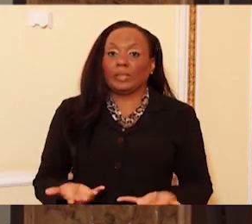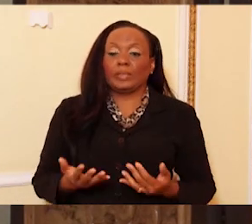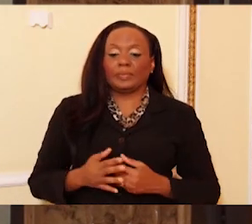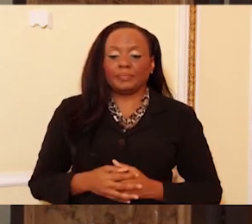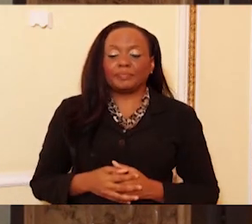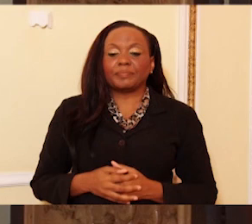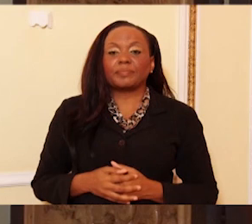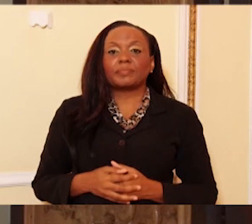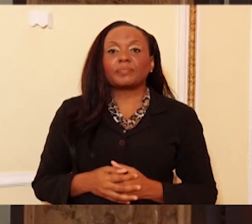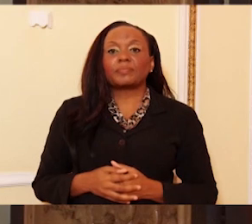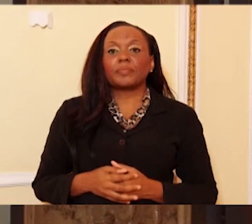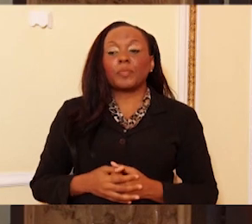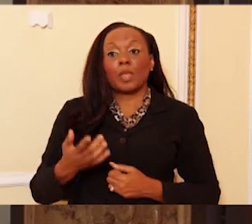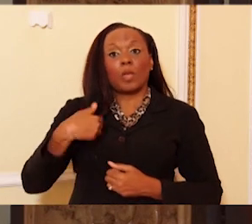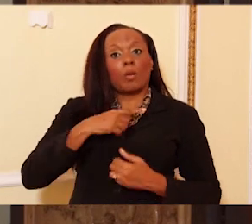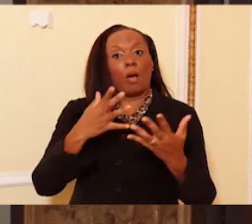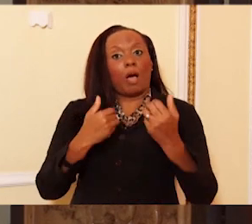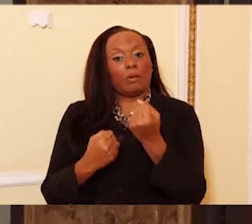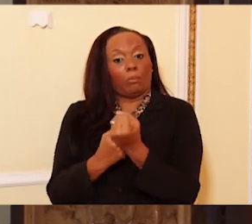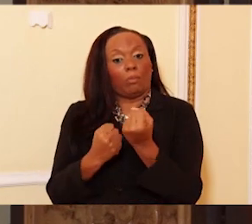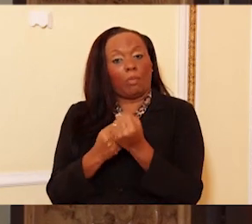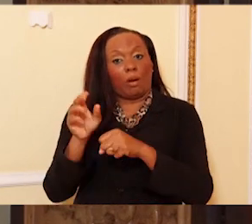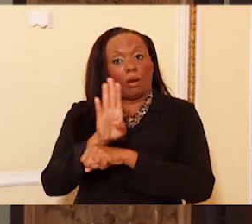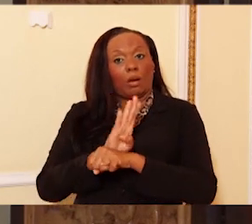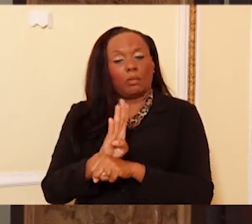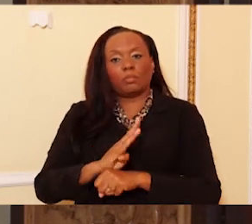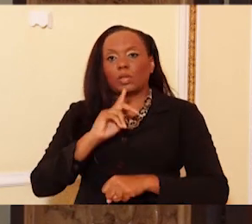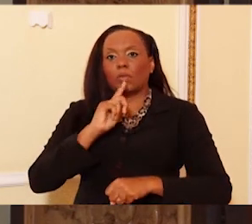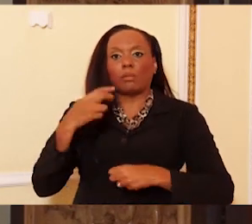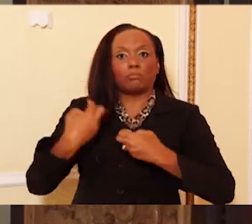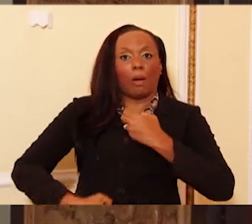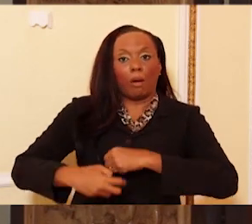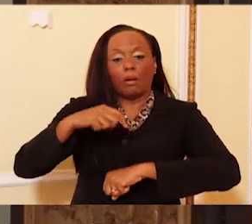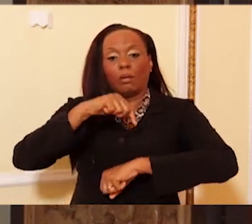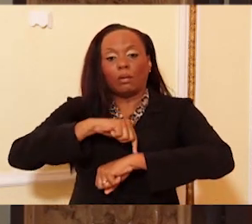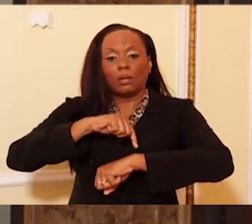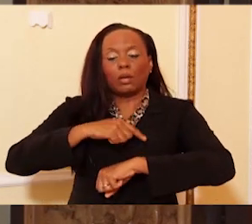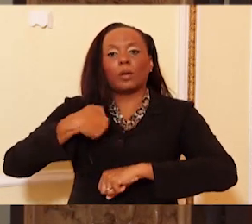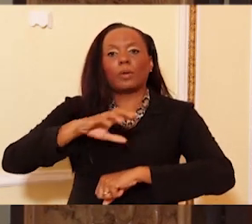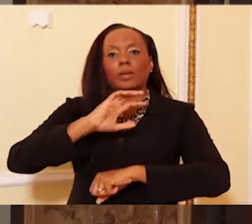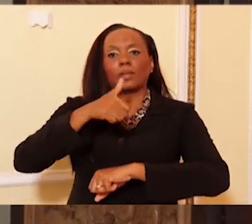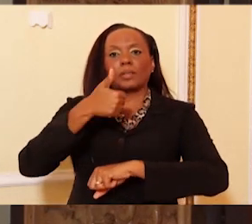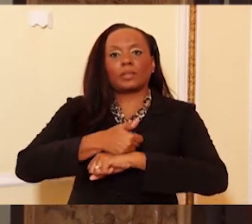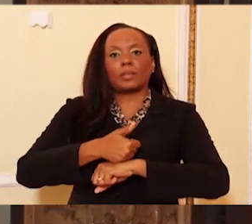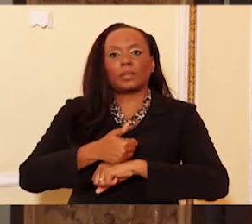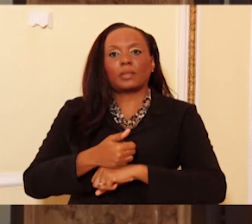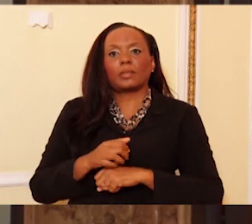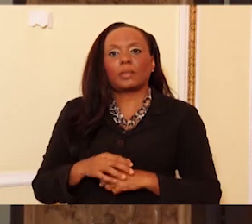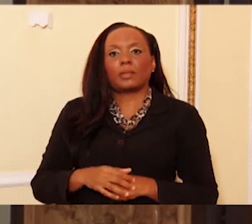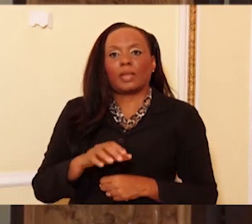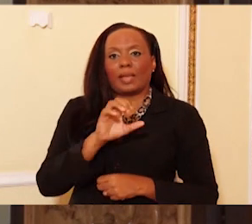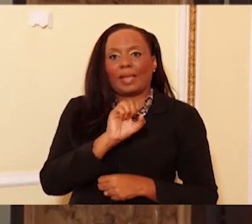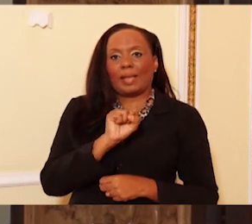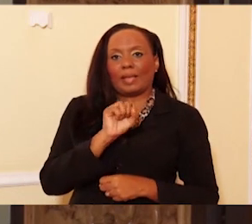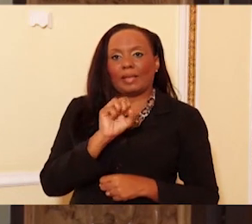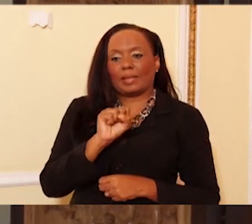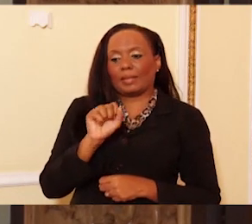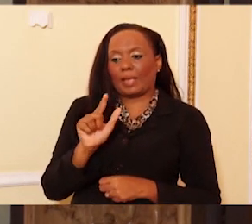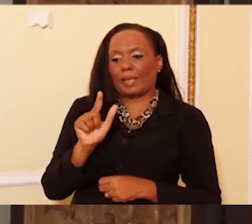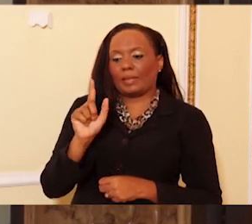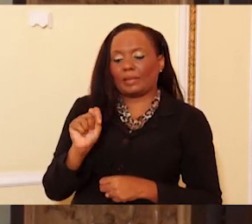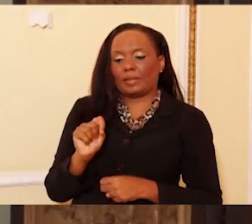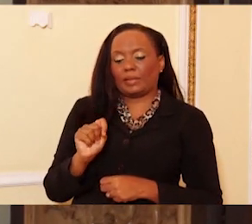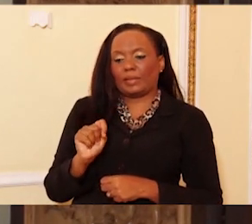So, in order to support the nation through this critical time, we have established the SLCT Feed a